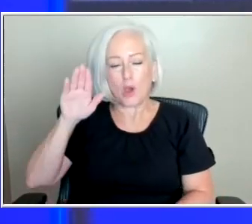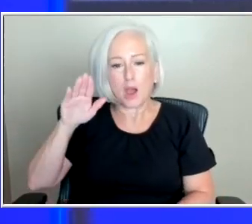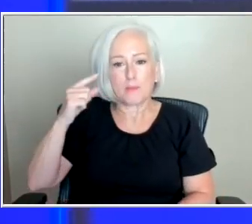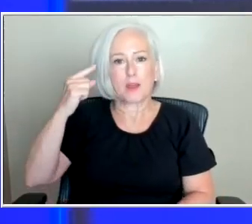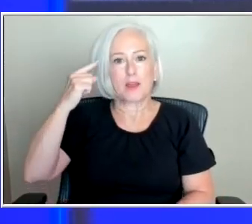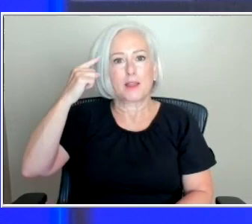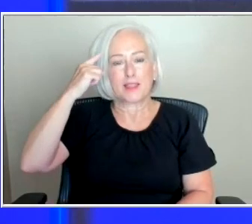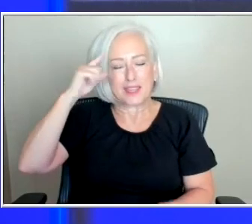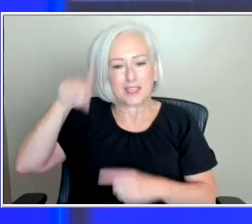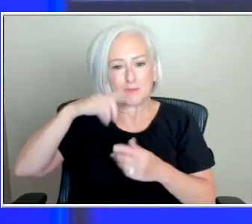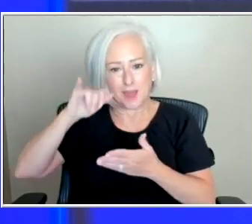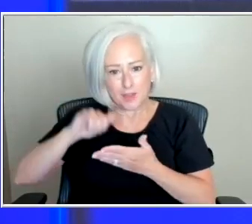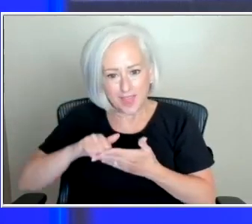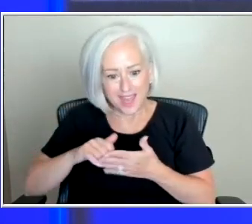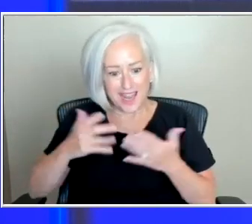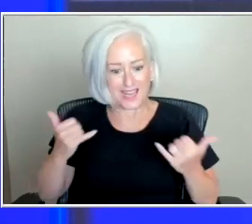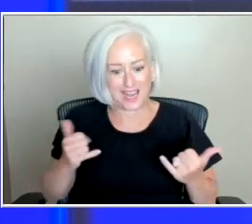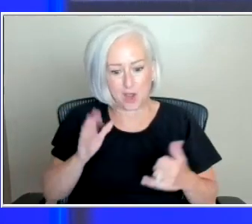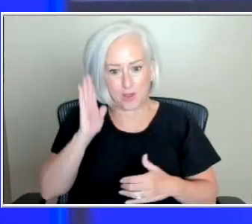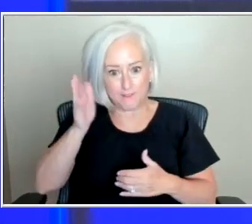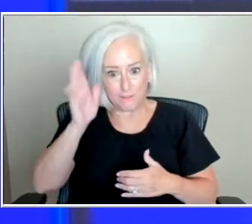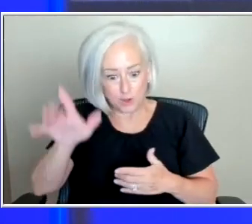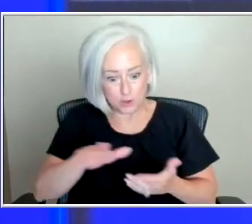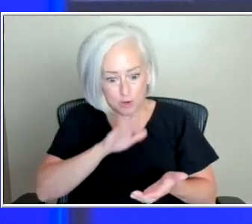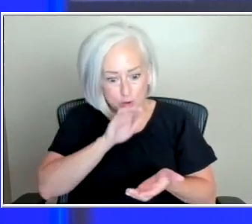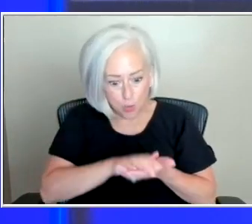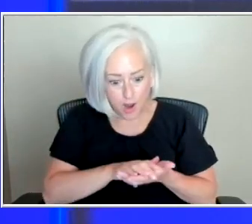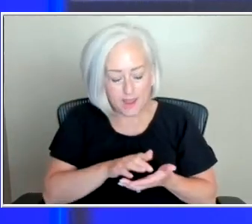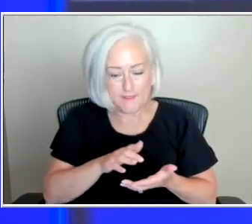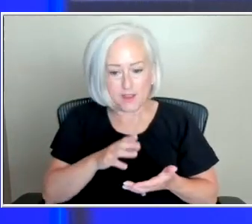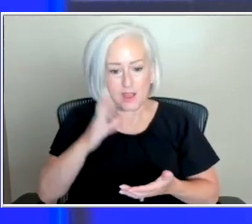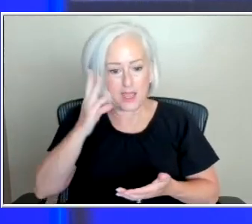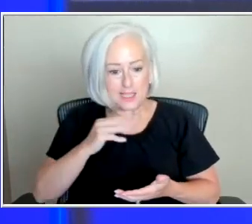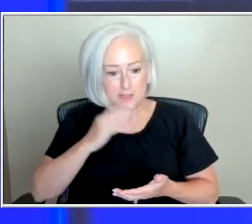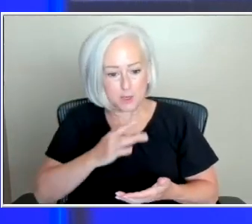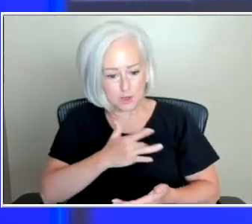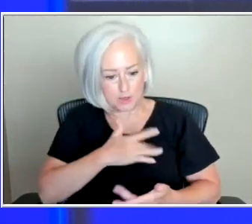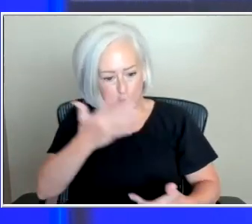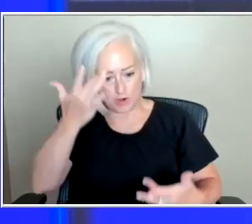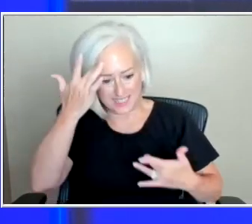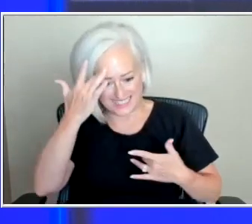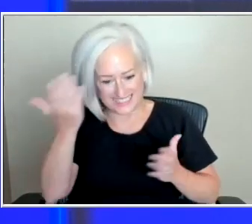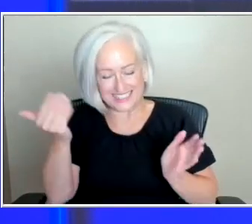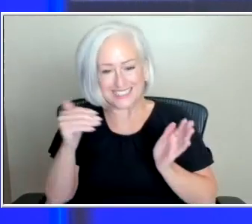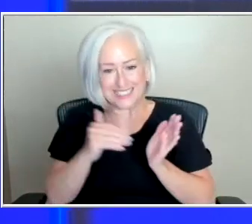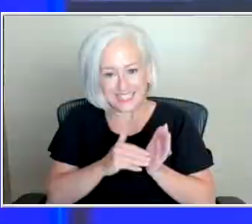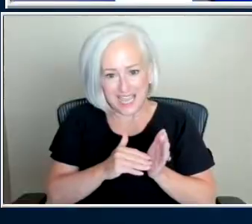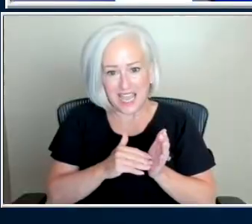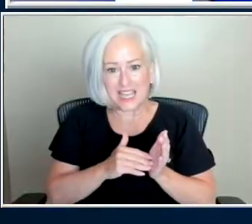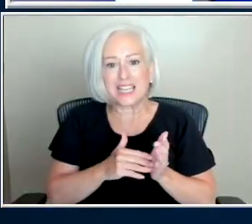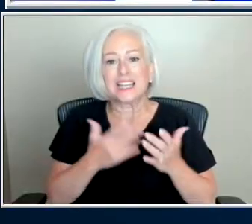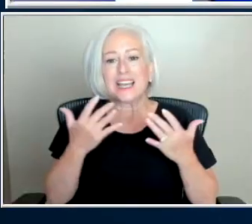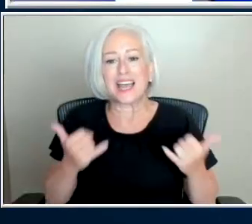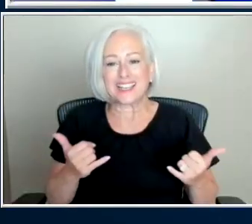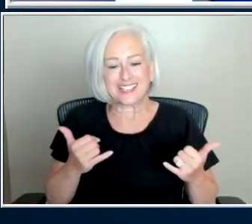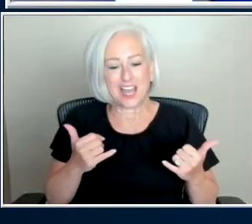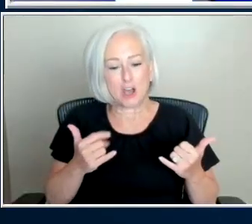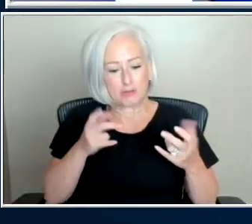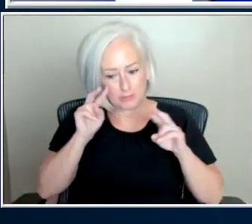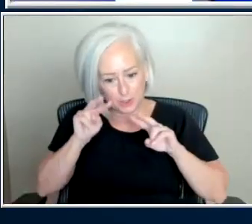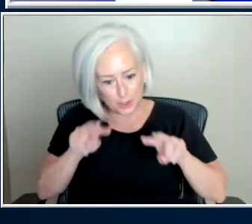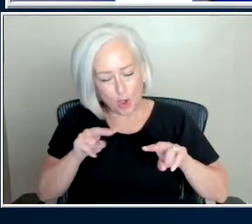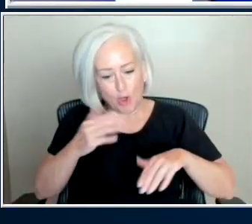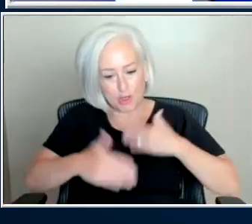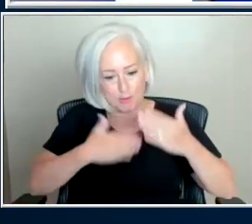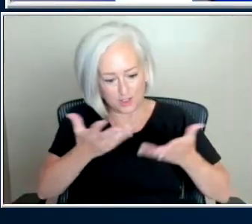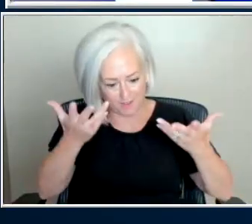had this as part of her life the whole time, and then watching her get over that. Now she's got that behind her for the moment. So it's great. Dr. Zorda,